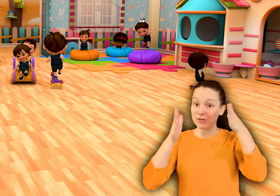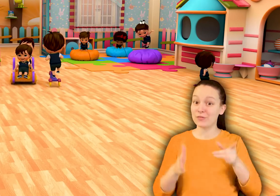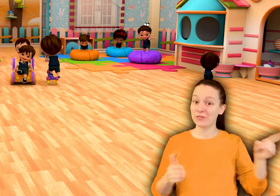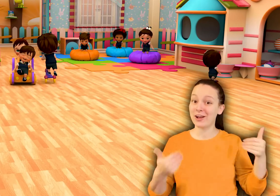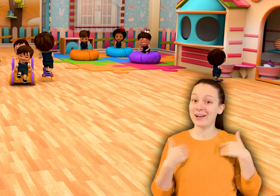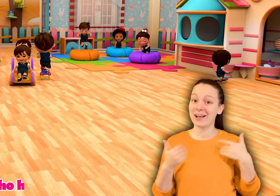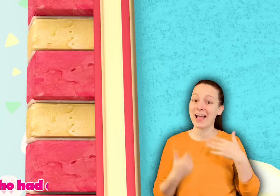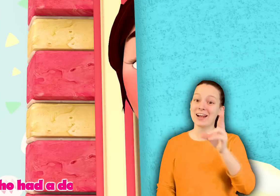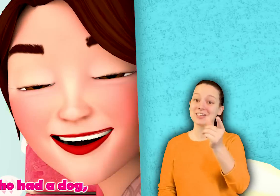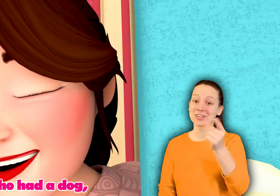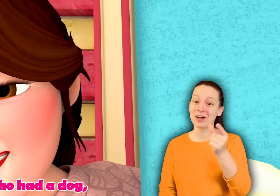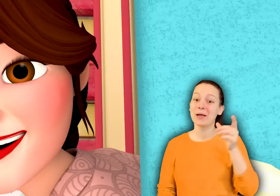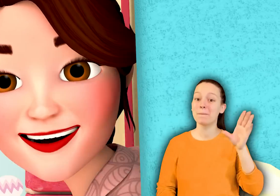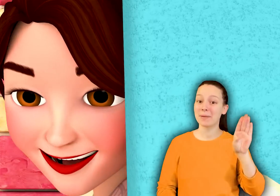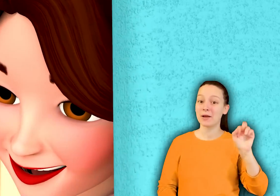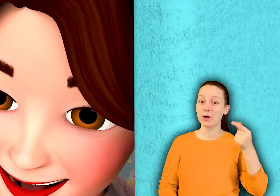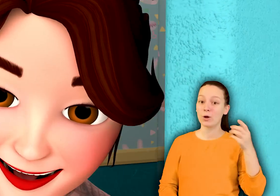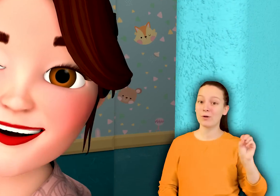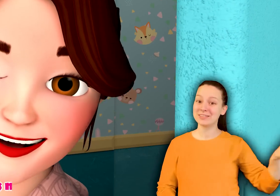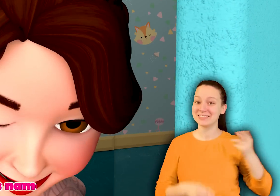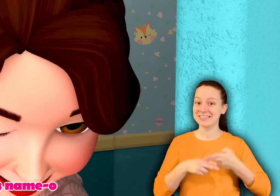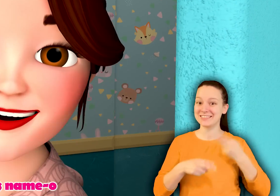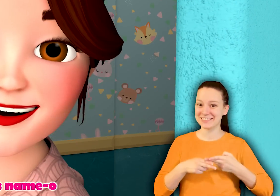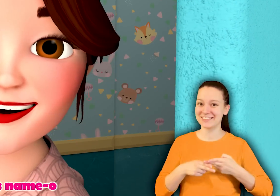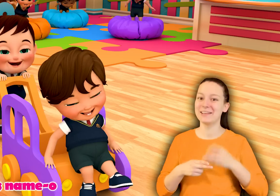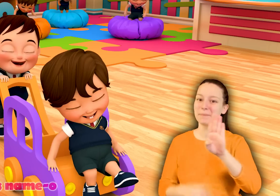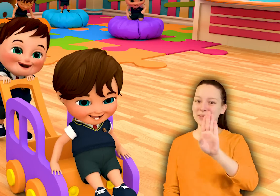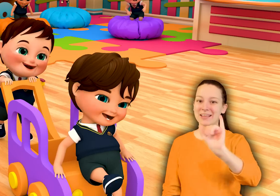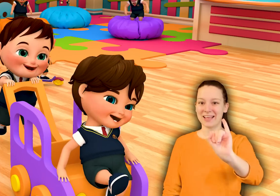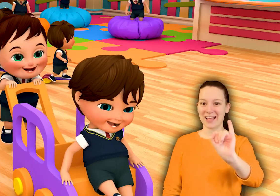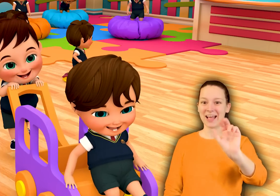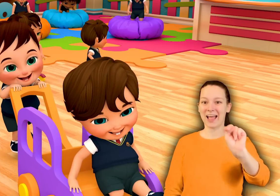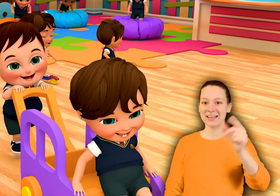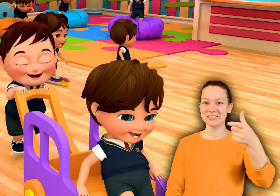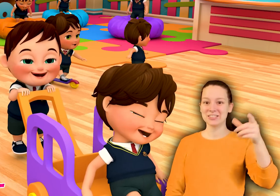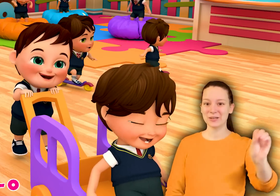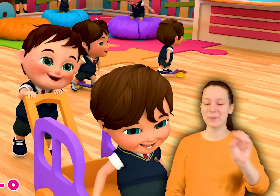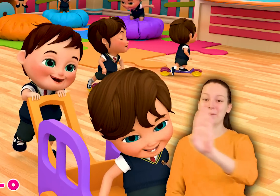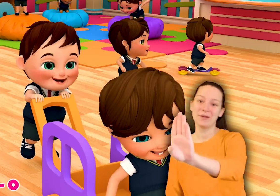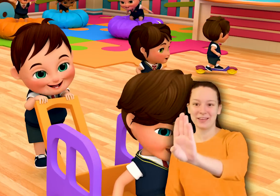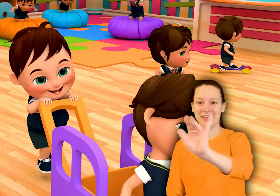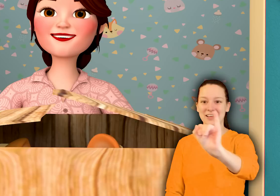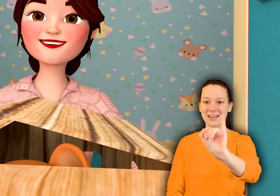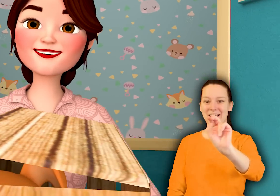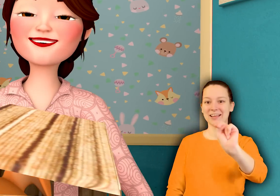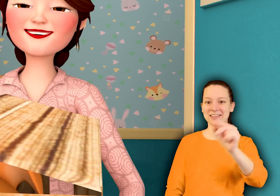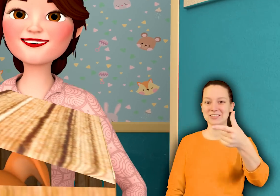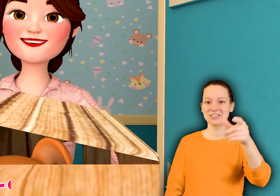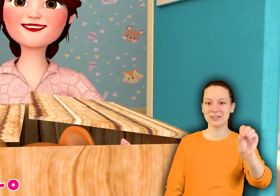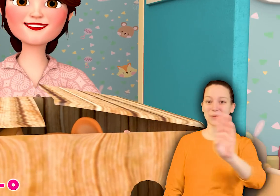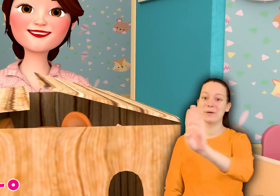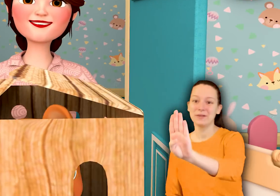there was a farmer had a dog and Bingo was his name o b i n g o b i